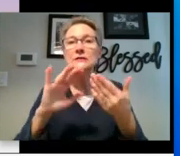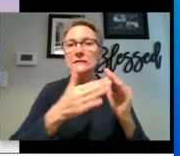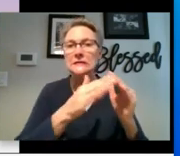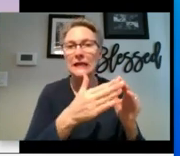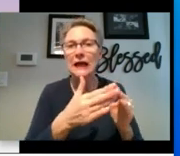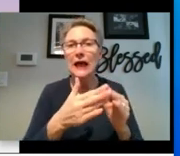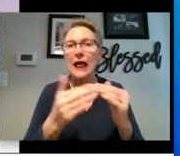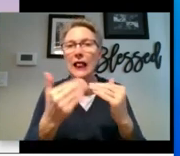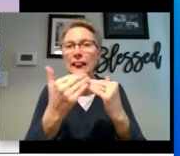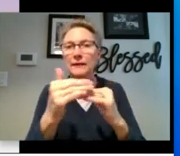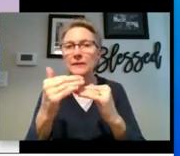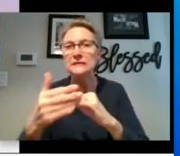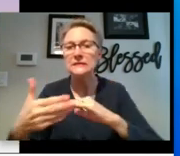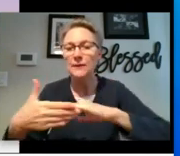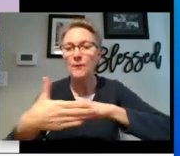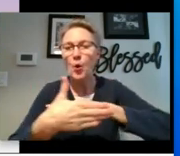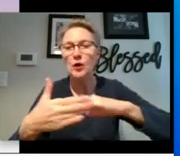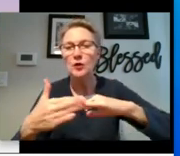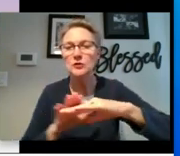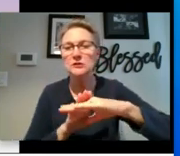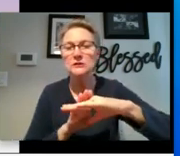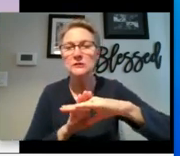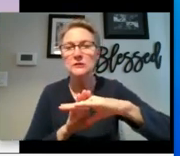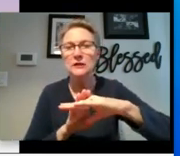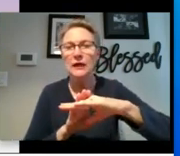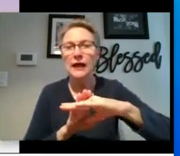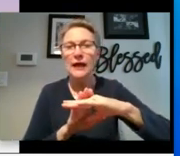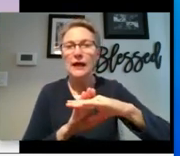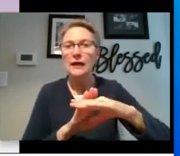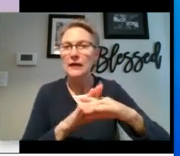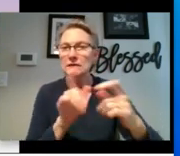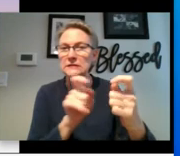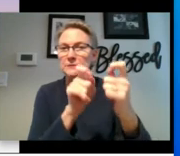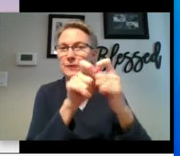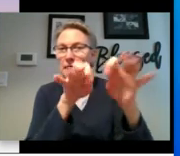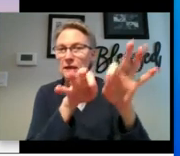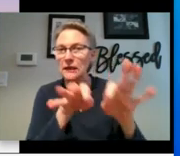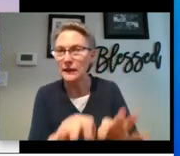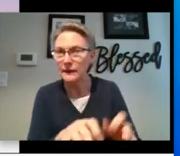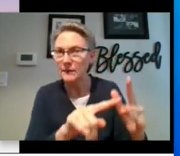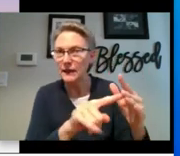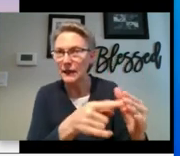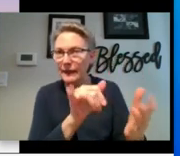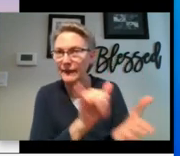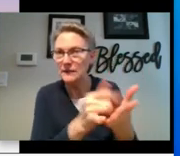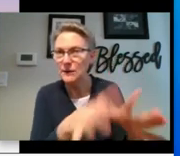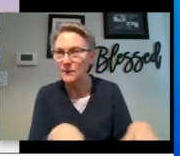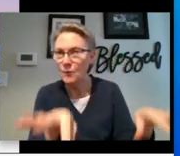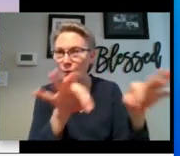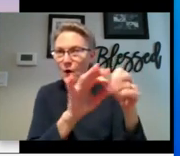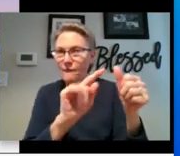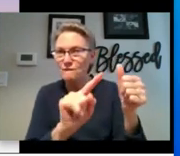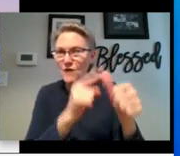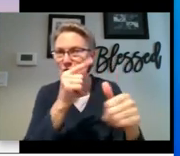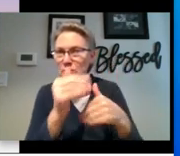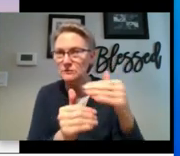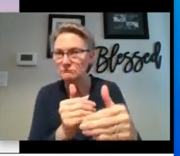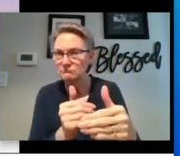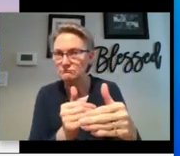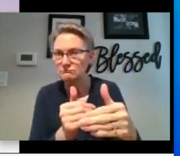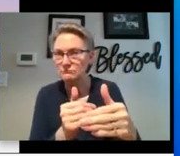limits or the shape of your town defined at the very beginning is a really important first step that's going to set you up for